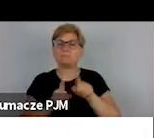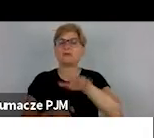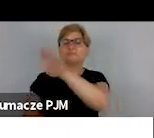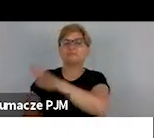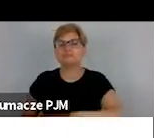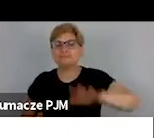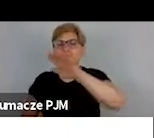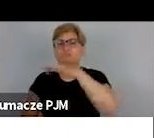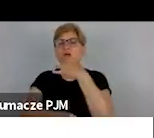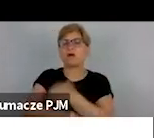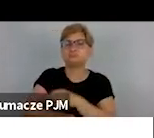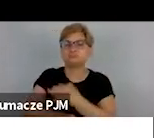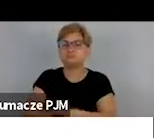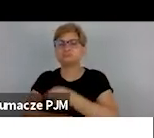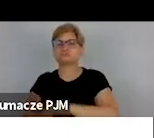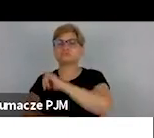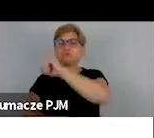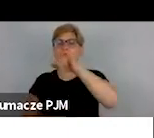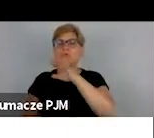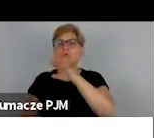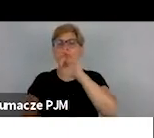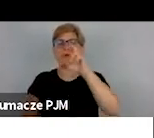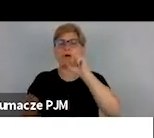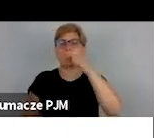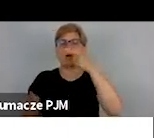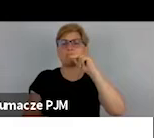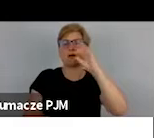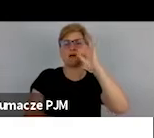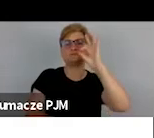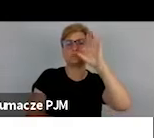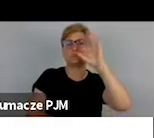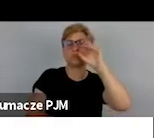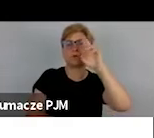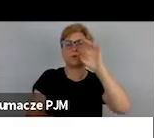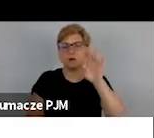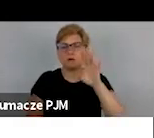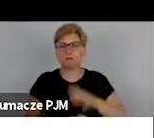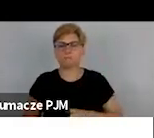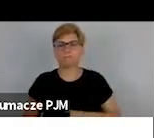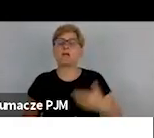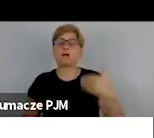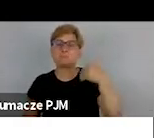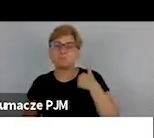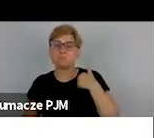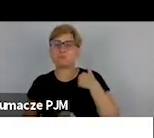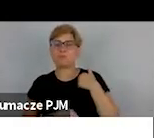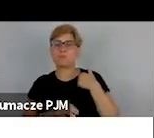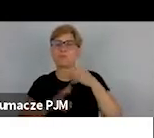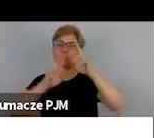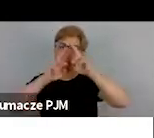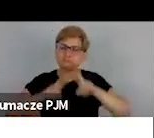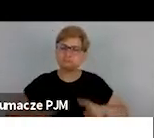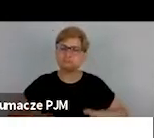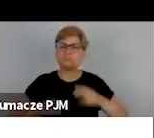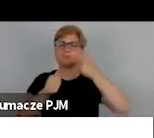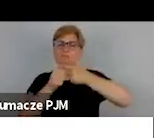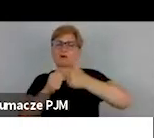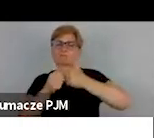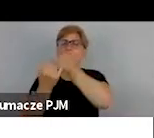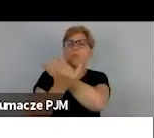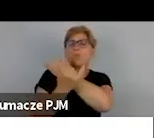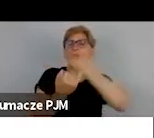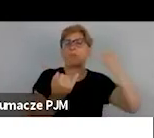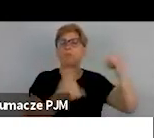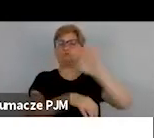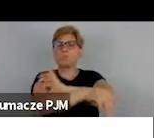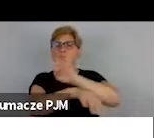different interventions across the world and made sure that there was rigorous evaluation happening over a multi-year period. So